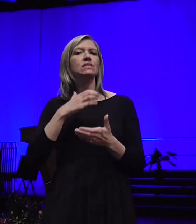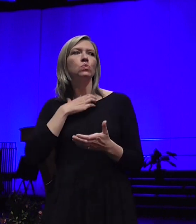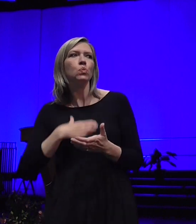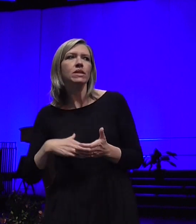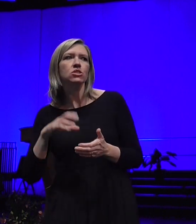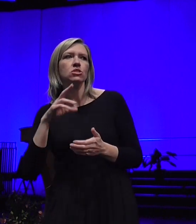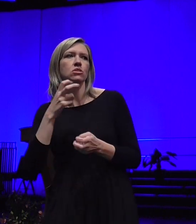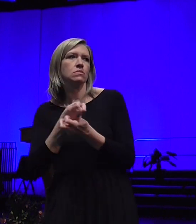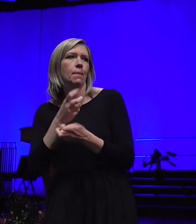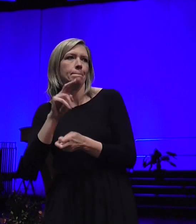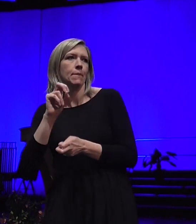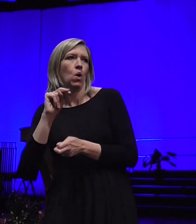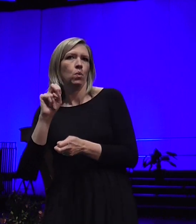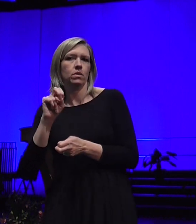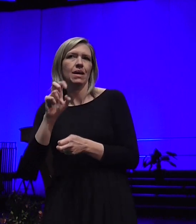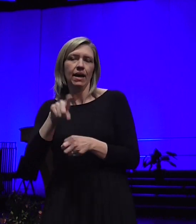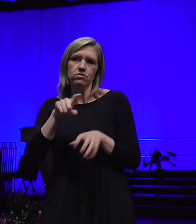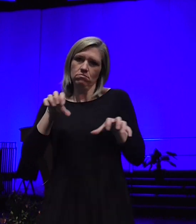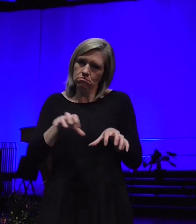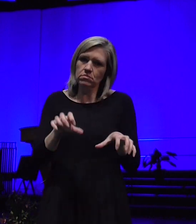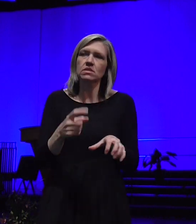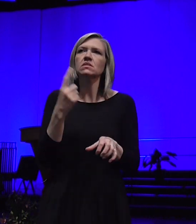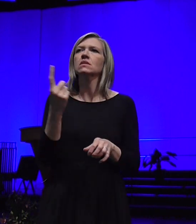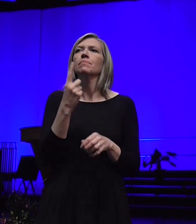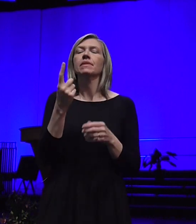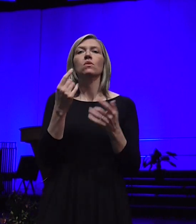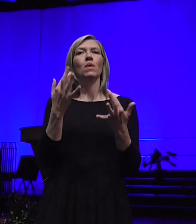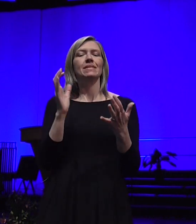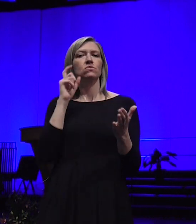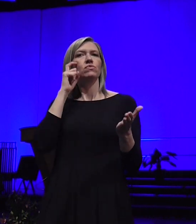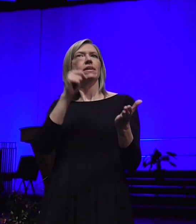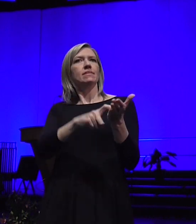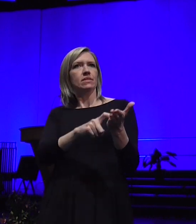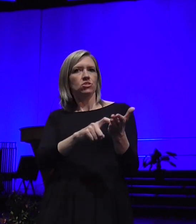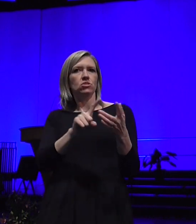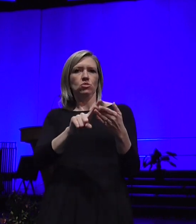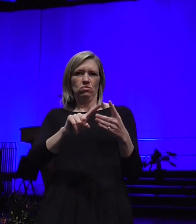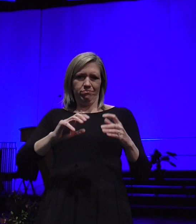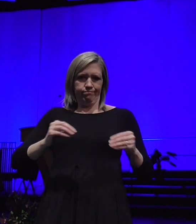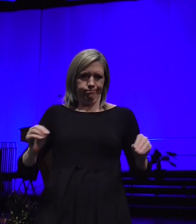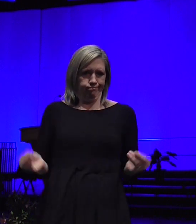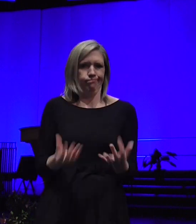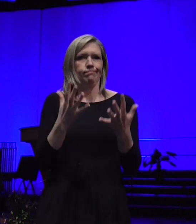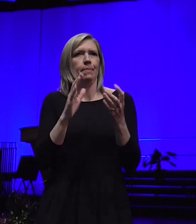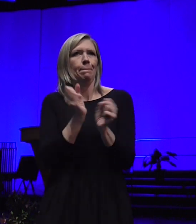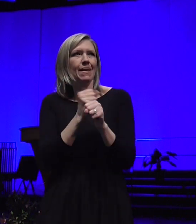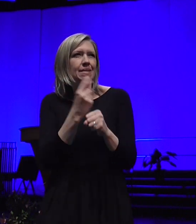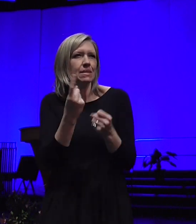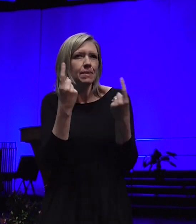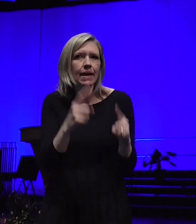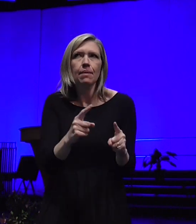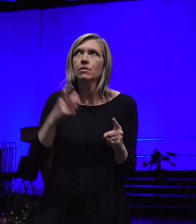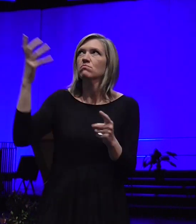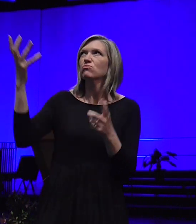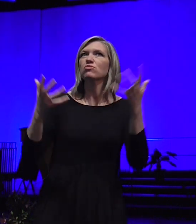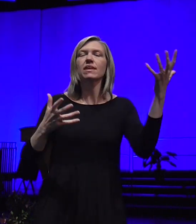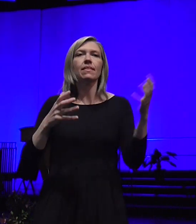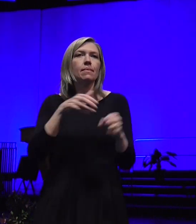There is something which awaits only our recognition to spring into being, bringing with it all the power in the